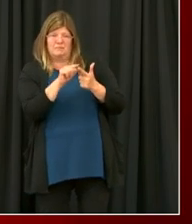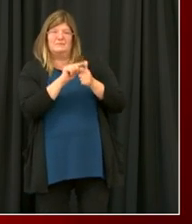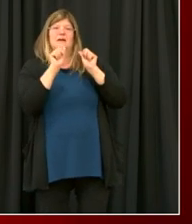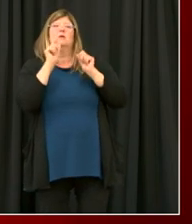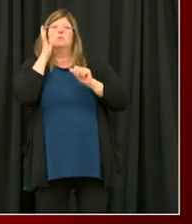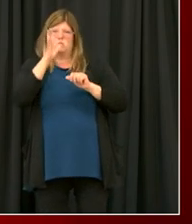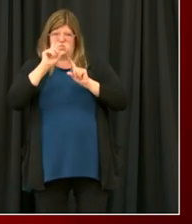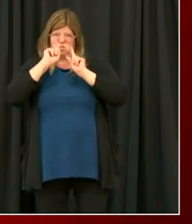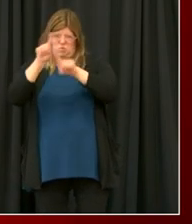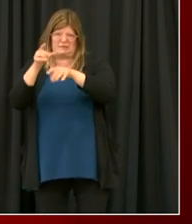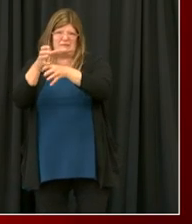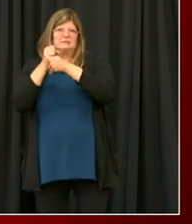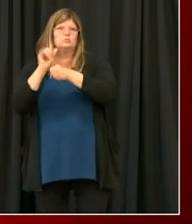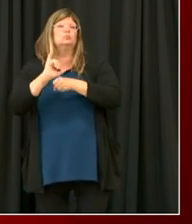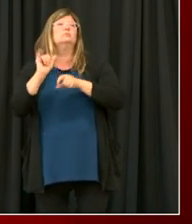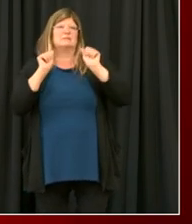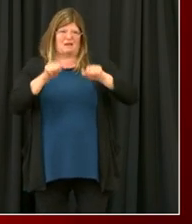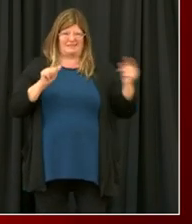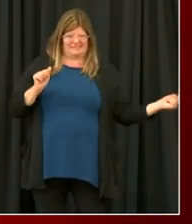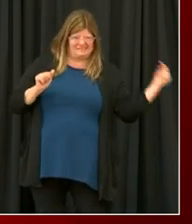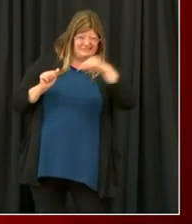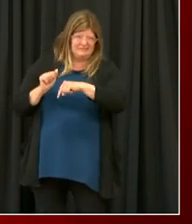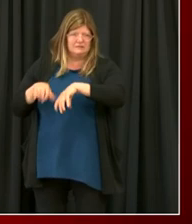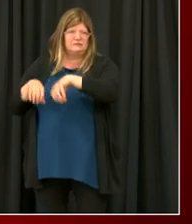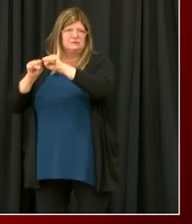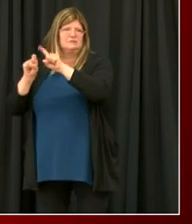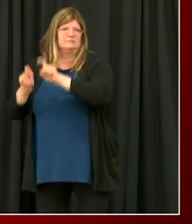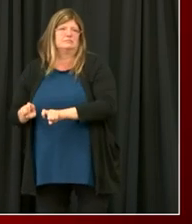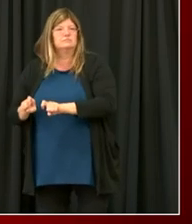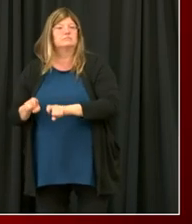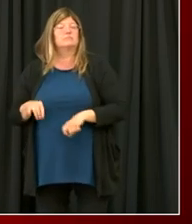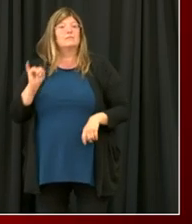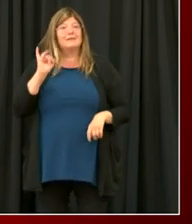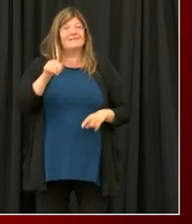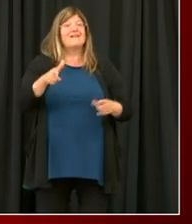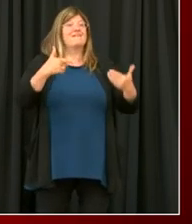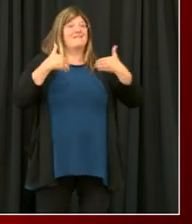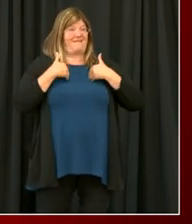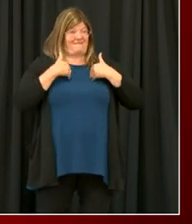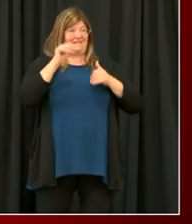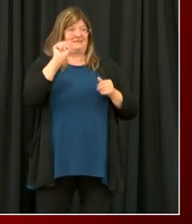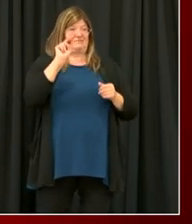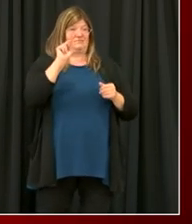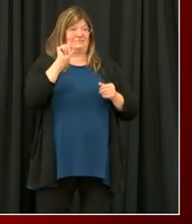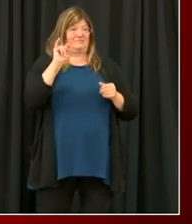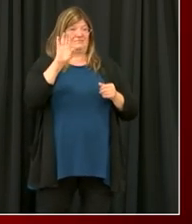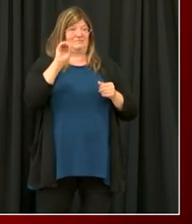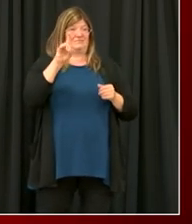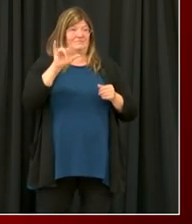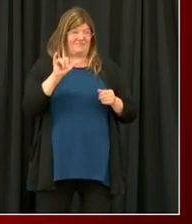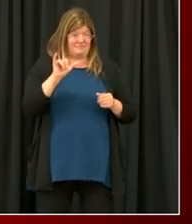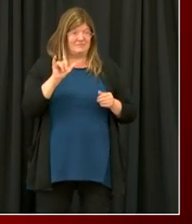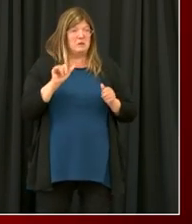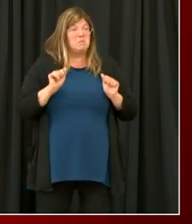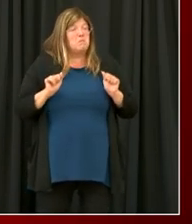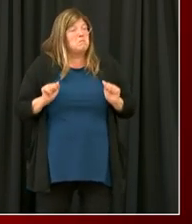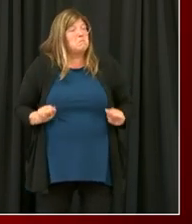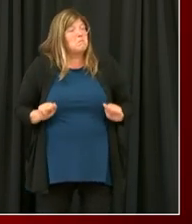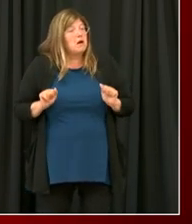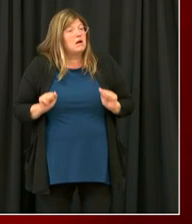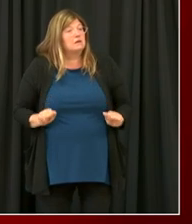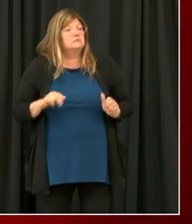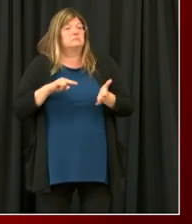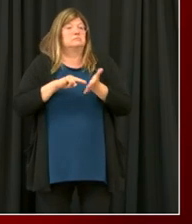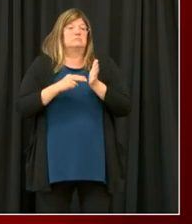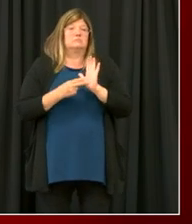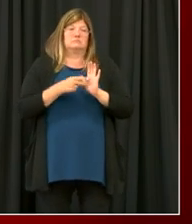someone has antibodies to a virus, it may mean that you are immune. We do not know that yet about